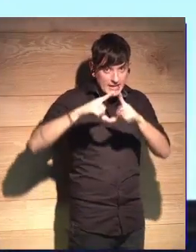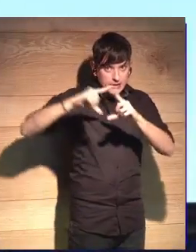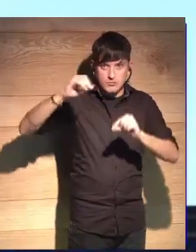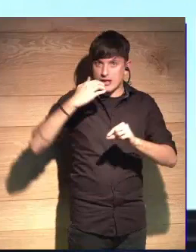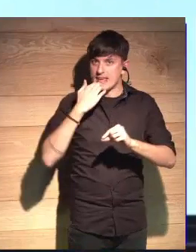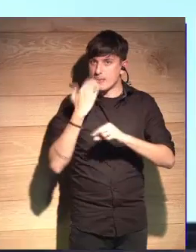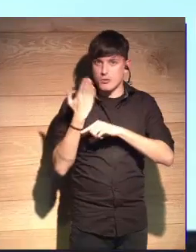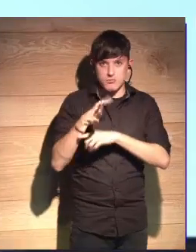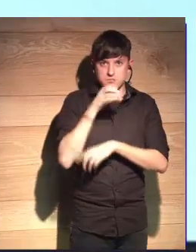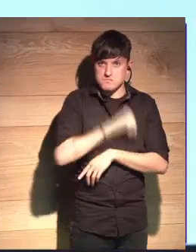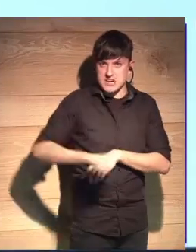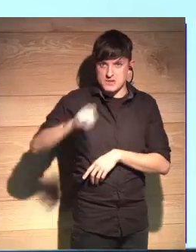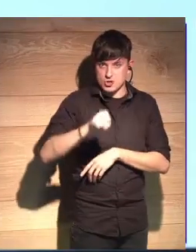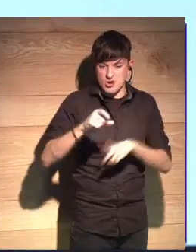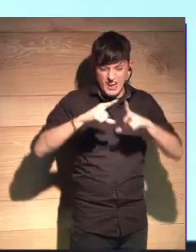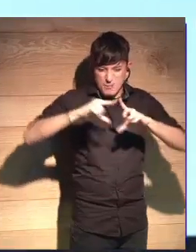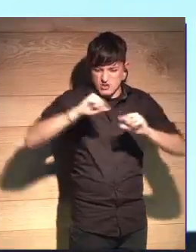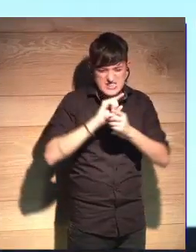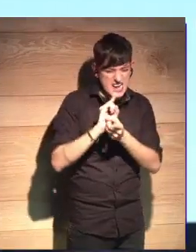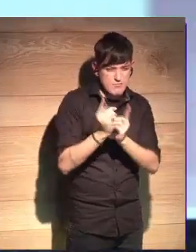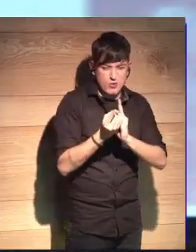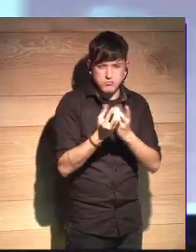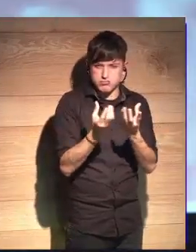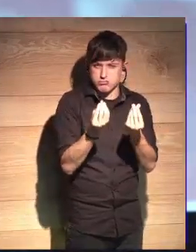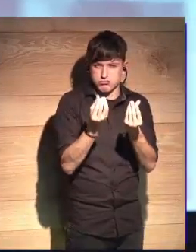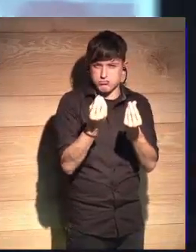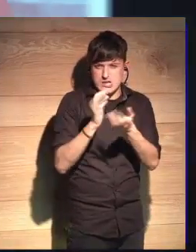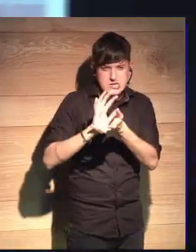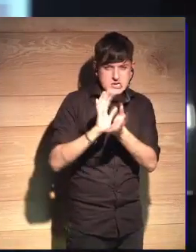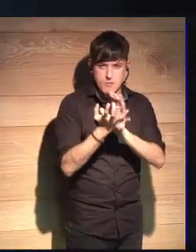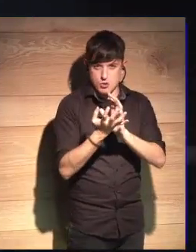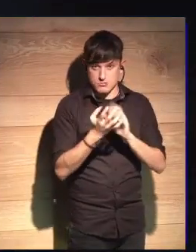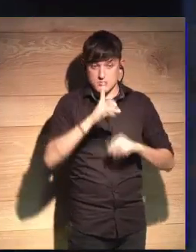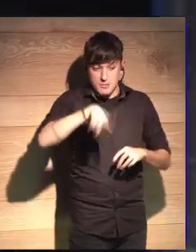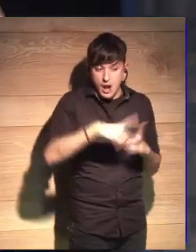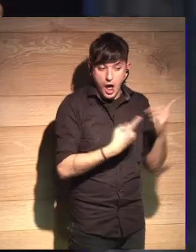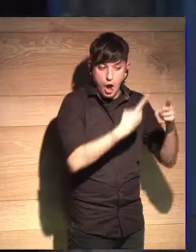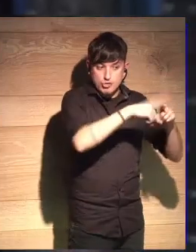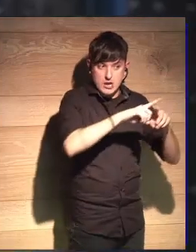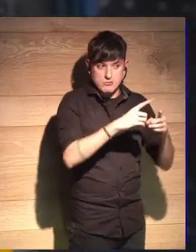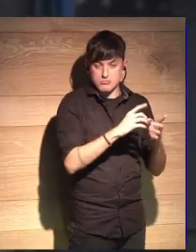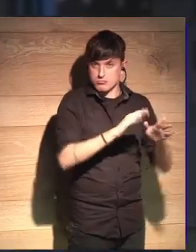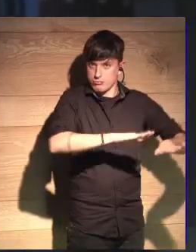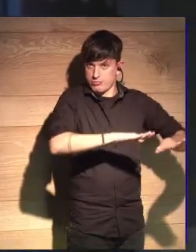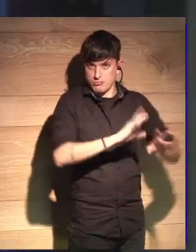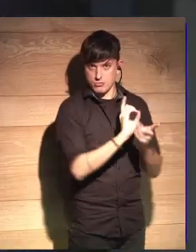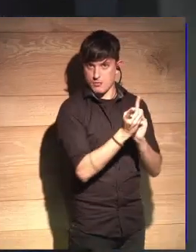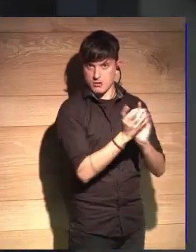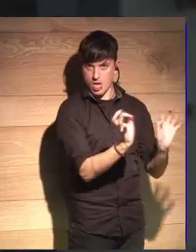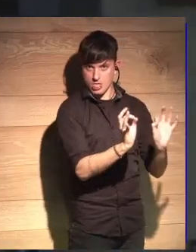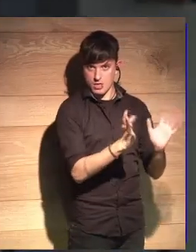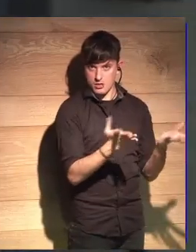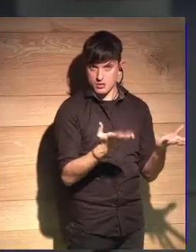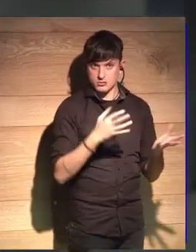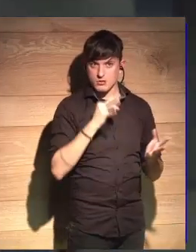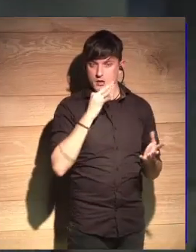Japan changed a lot, and there was much that it did not change. Japan continued to have an emperor.